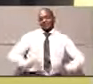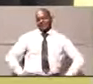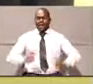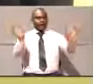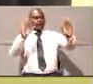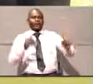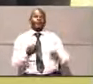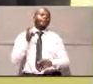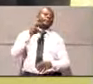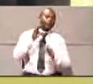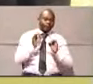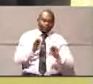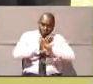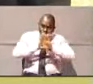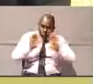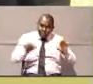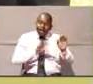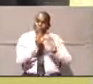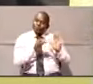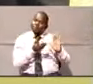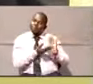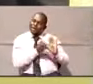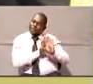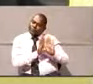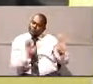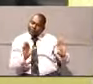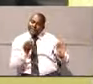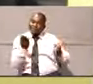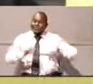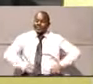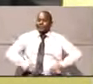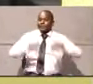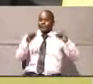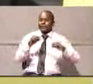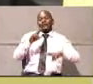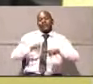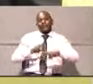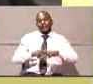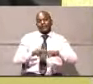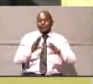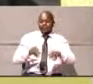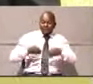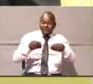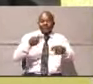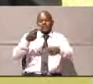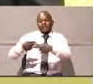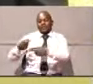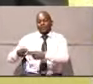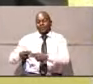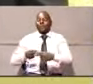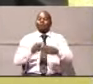No peeping. These things are very clear. The constitution say when the chancellor sits there, then they give nominations of